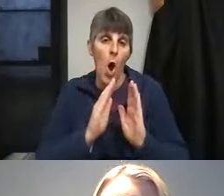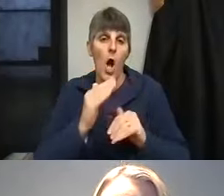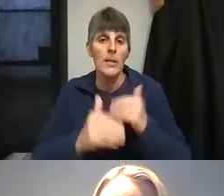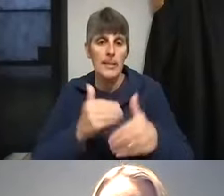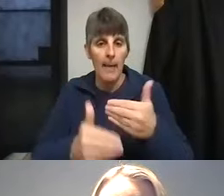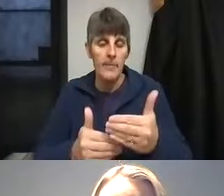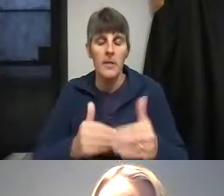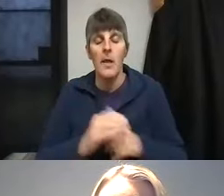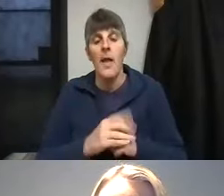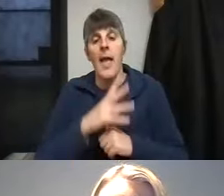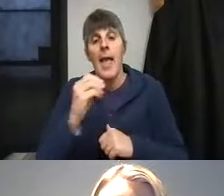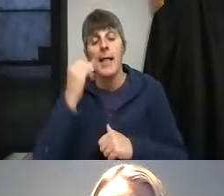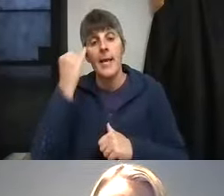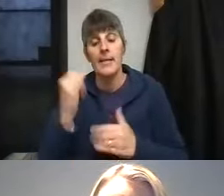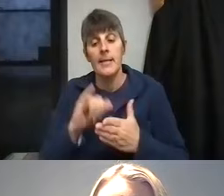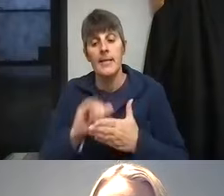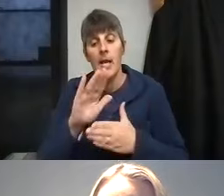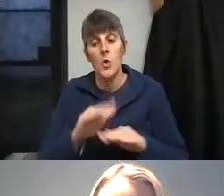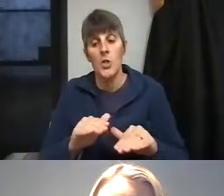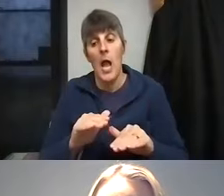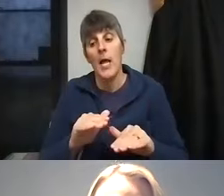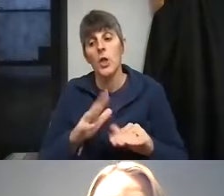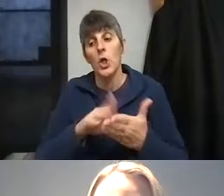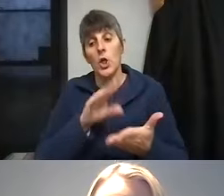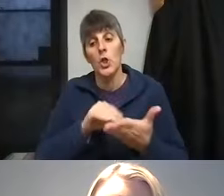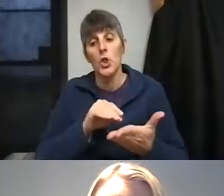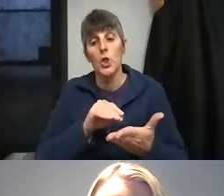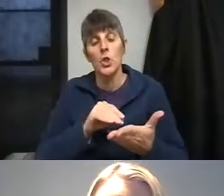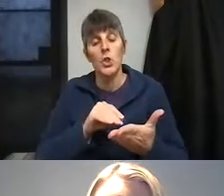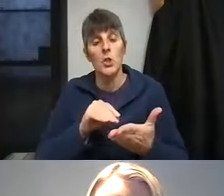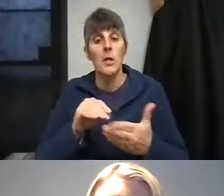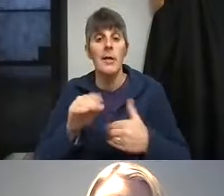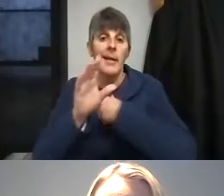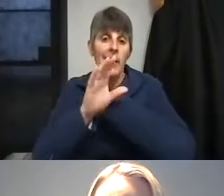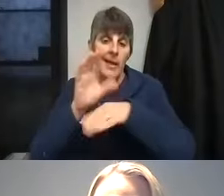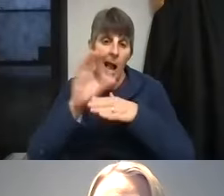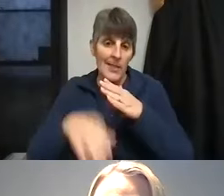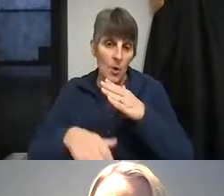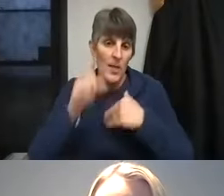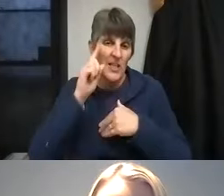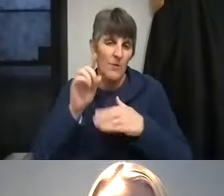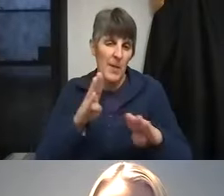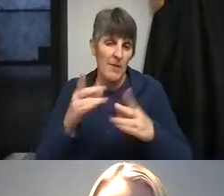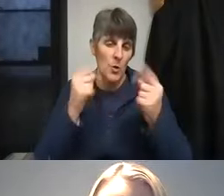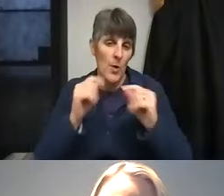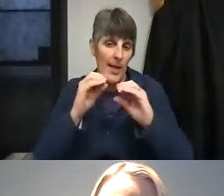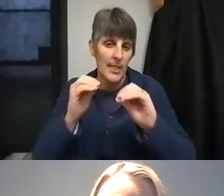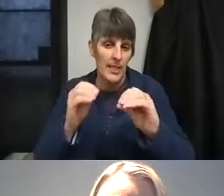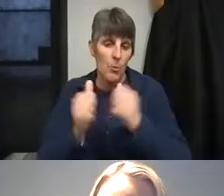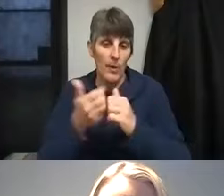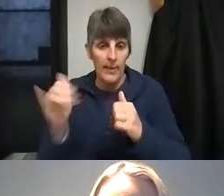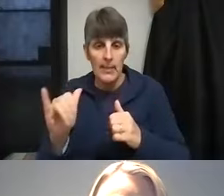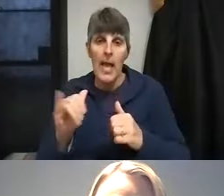child. And the idea is that your child learns through consequences for behavior. And so we're trying to teach them with things